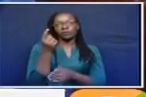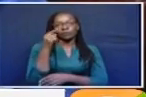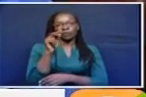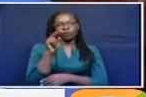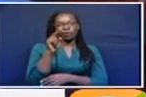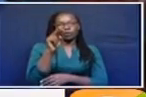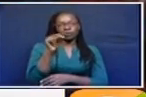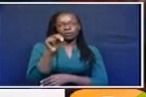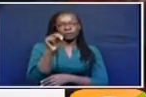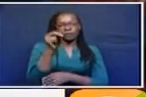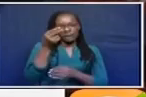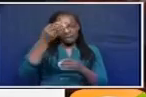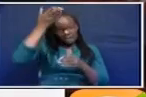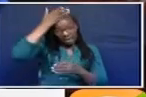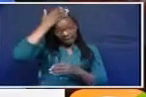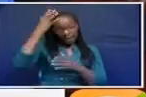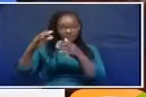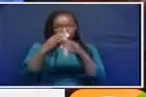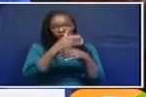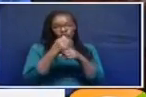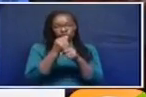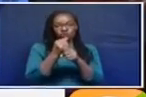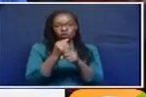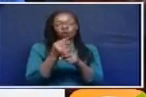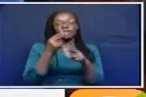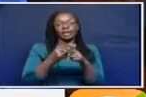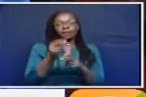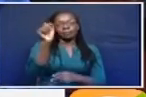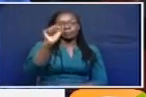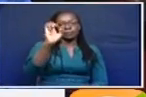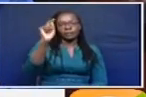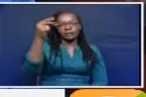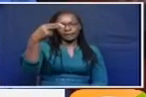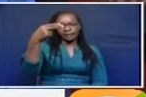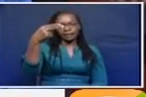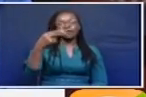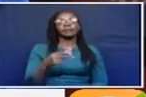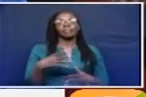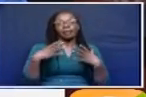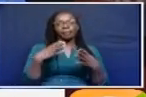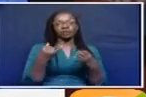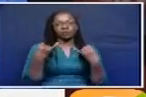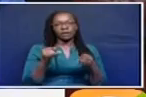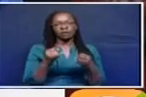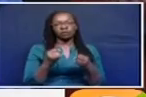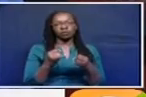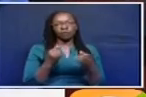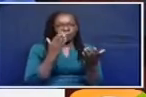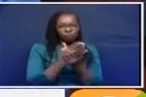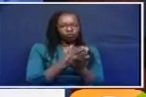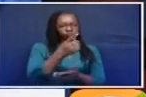Panyako. And from the tallying and verification of votes, whether they are valid or not, Seth Panyako appears to